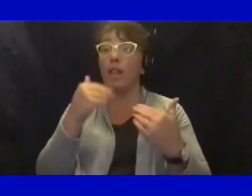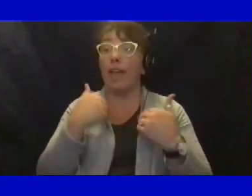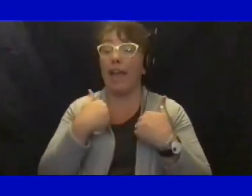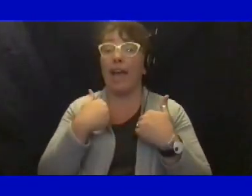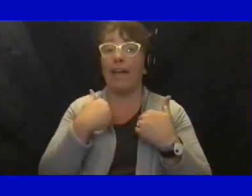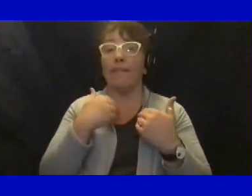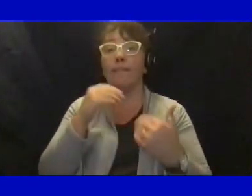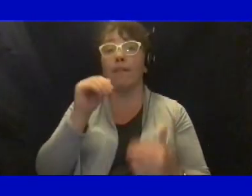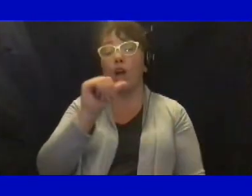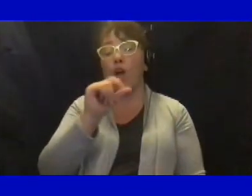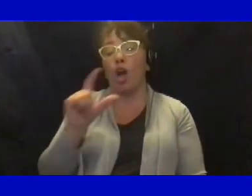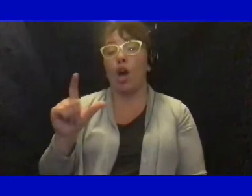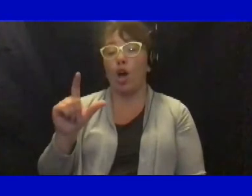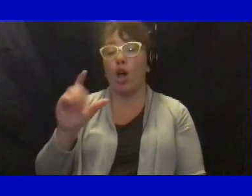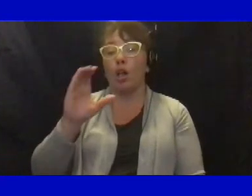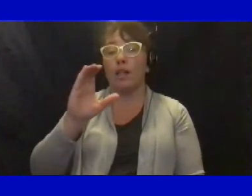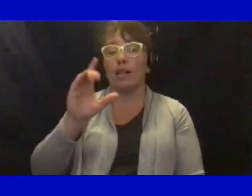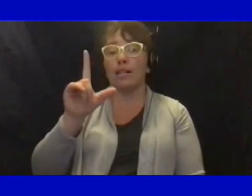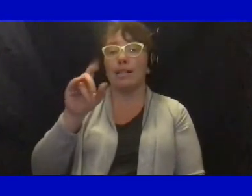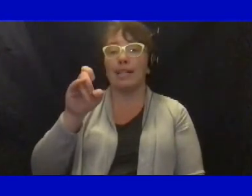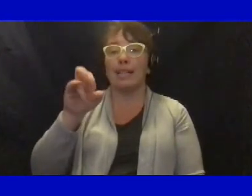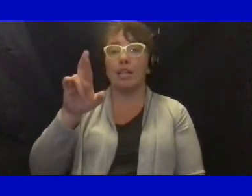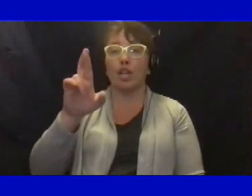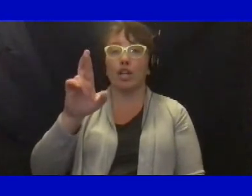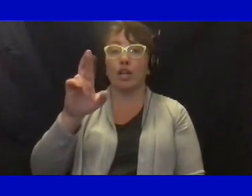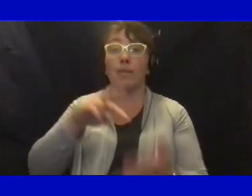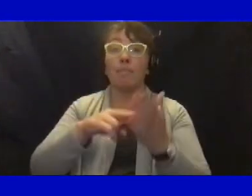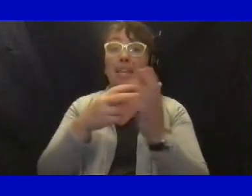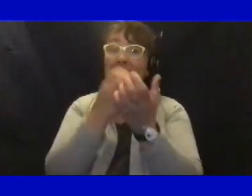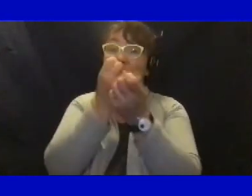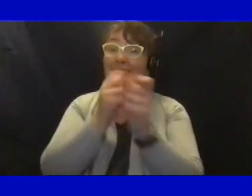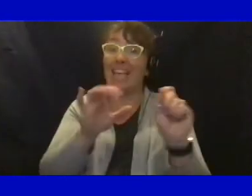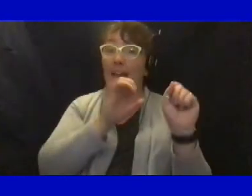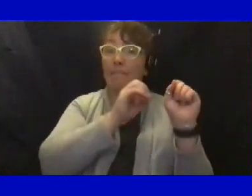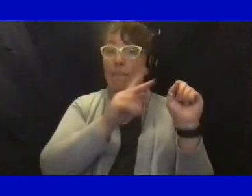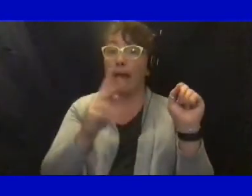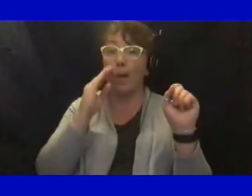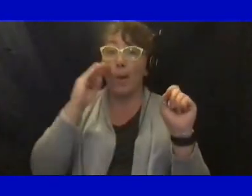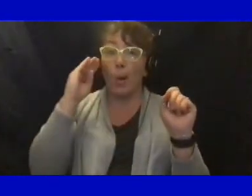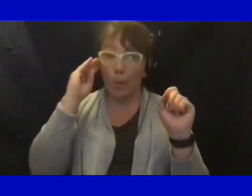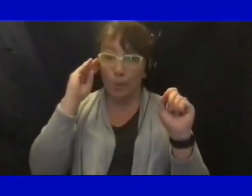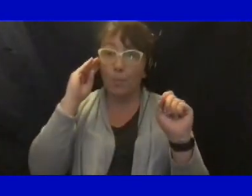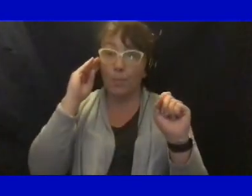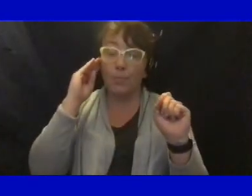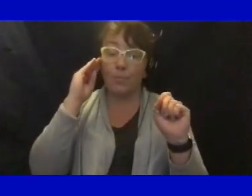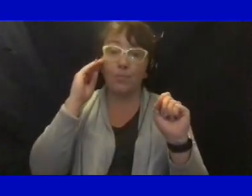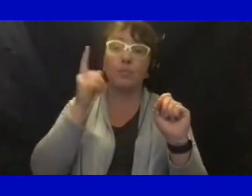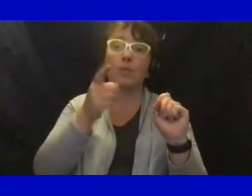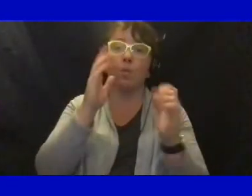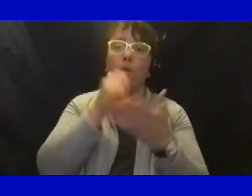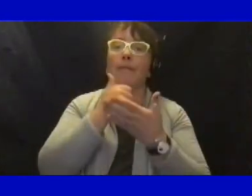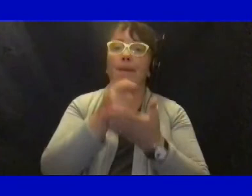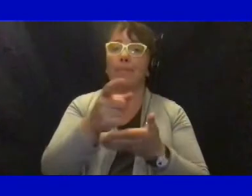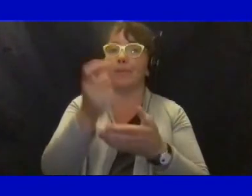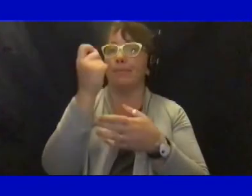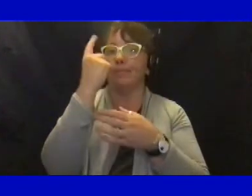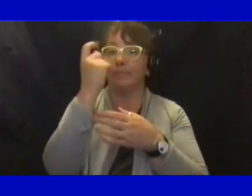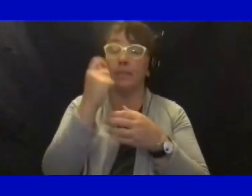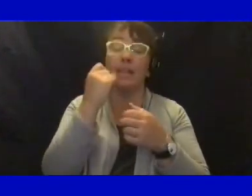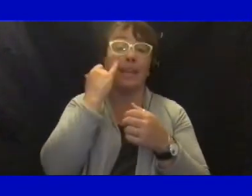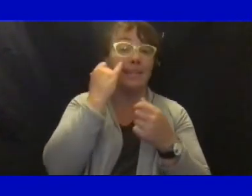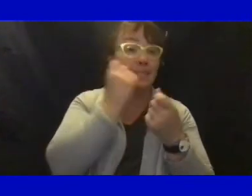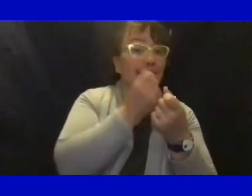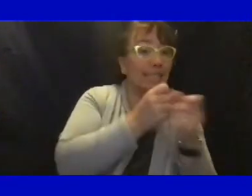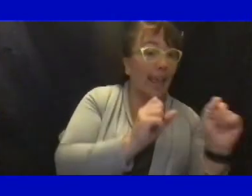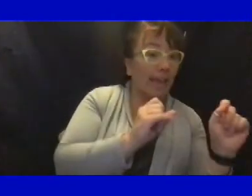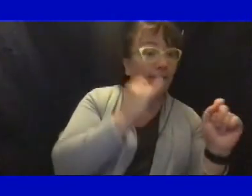not allowed to use that to tell people that it's safe to go back home. If you've enrolled in Alert Rivco, we can use that system to alert you and let you